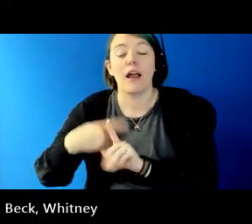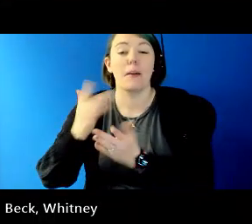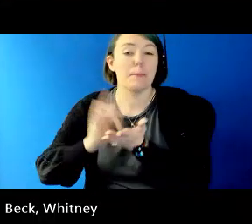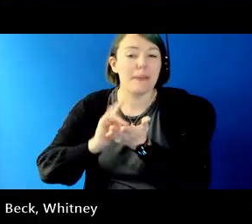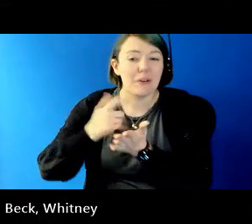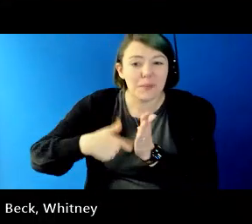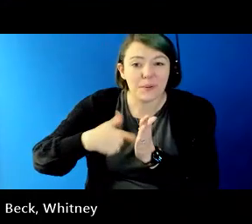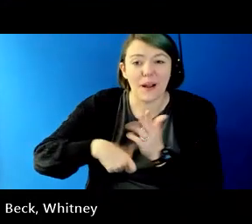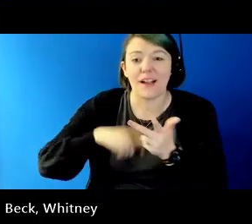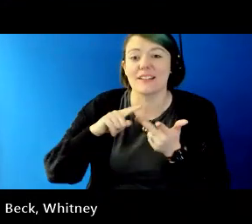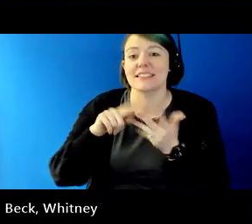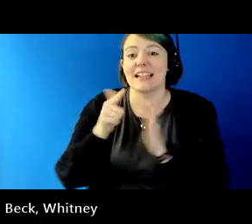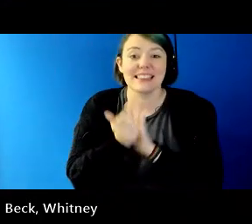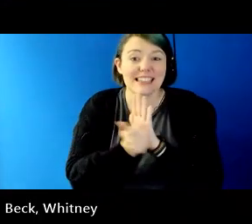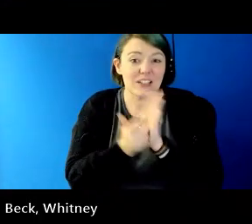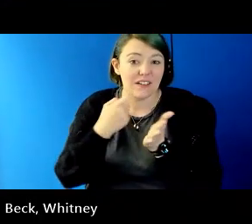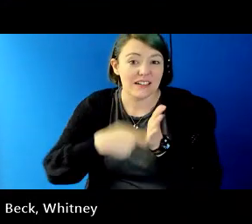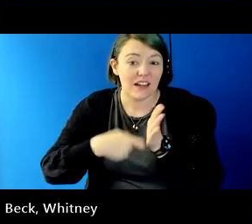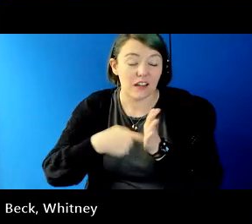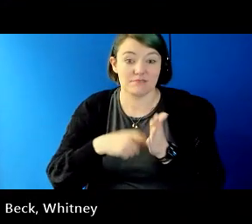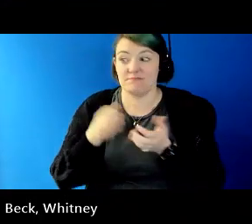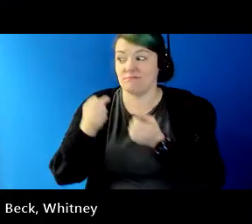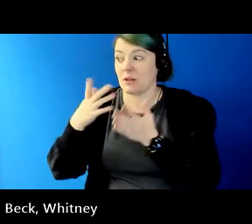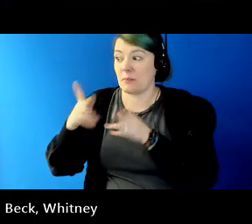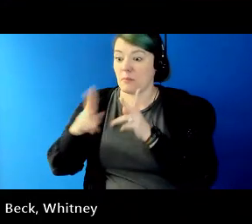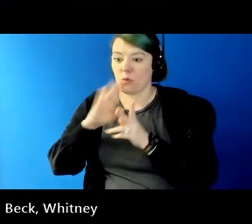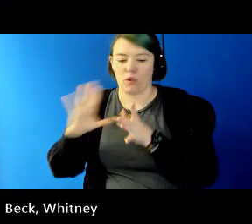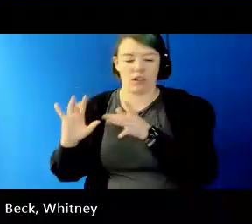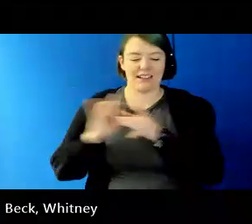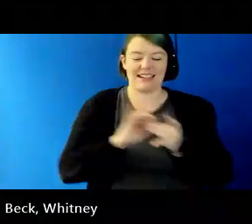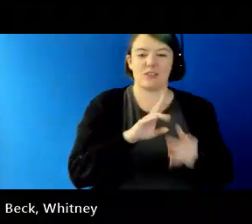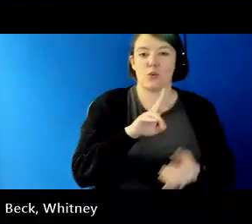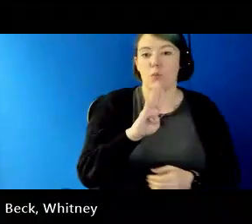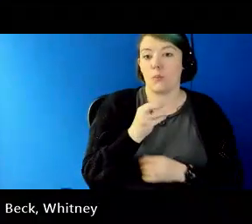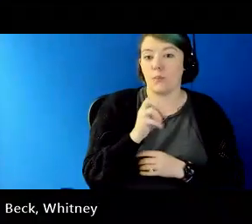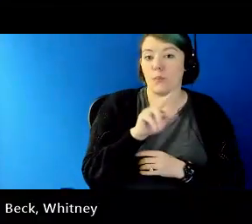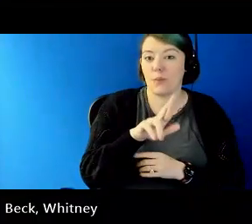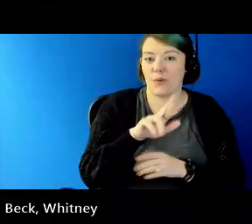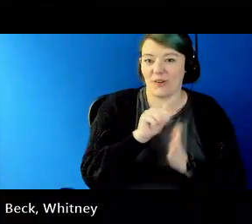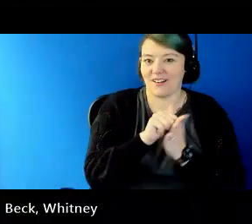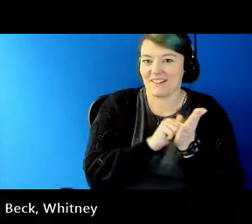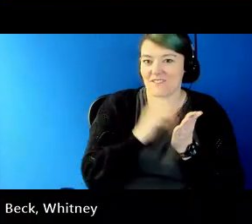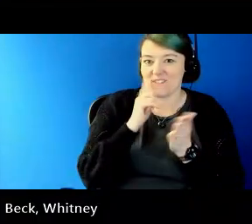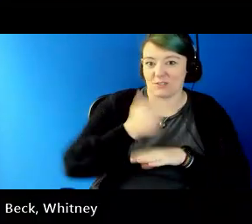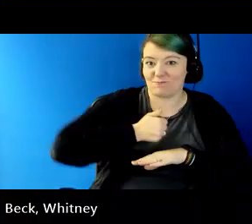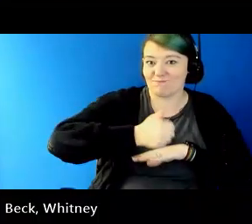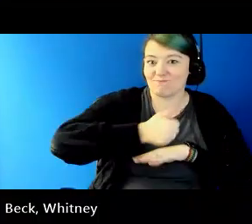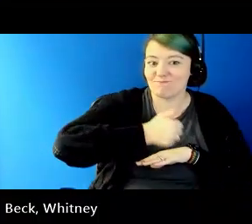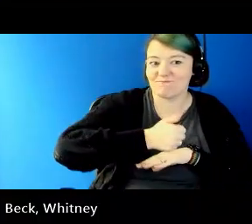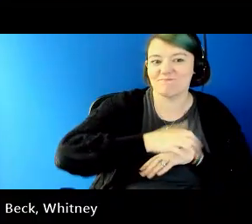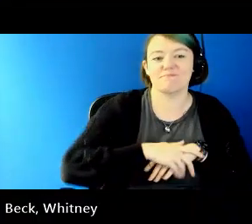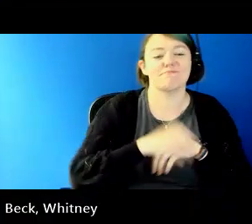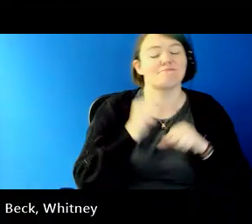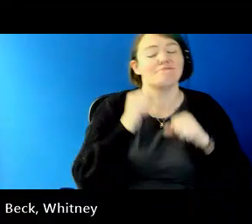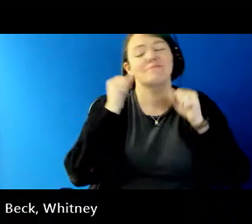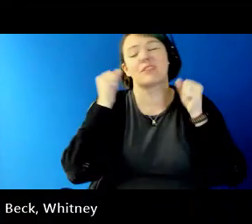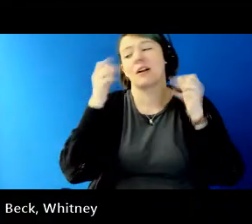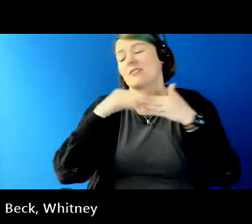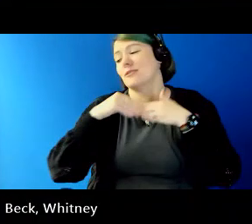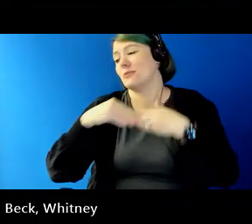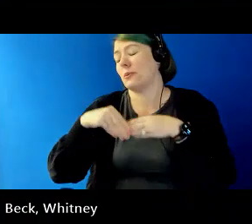seen people, link it to their Uber account for transportation. So a lot of flexibility as well. But just the idea that you